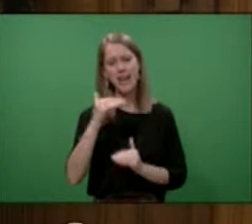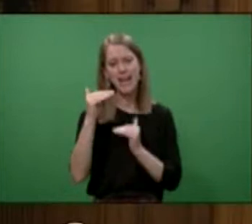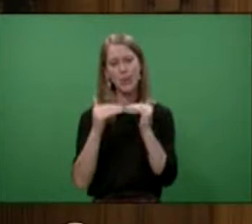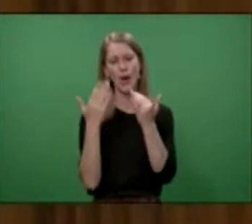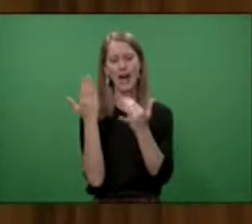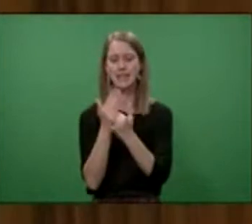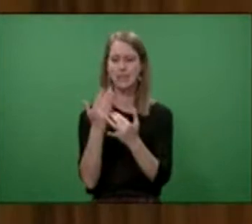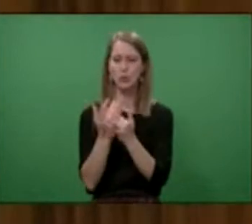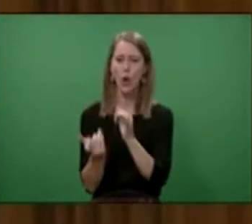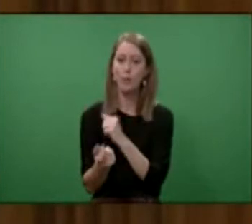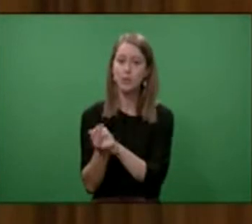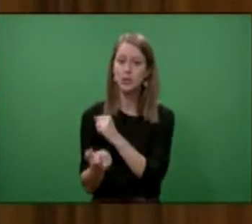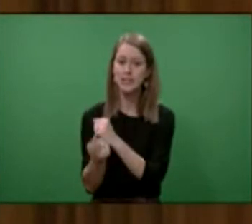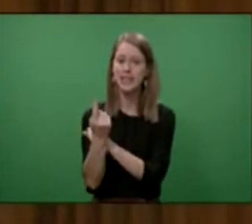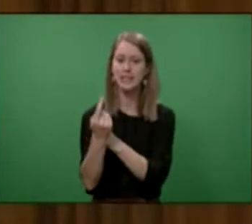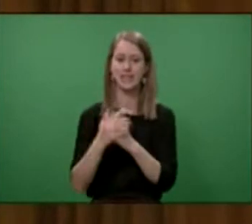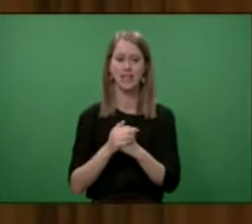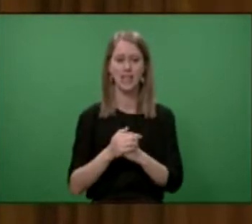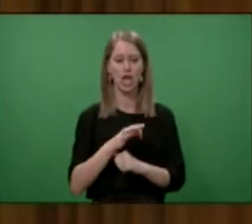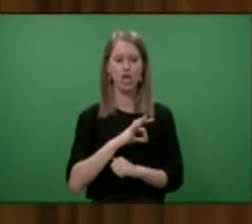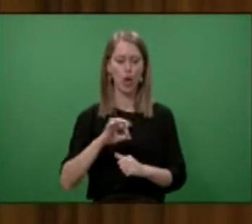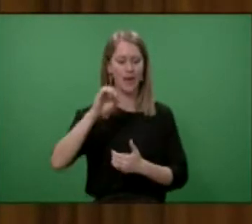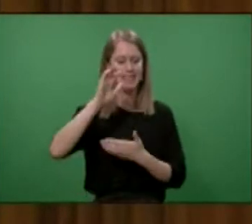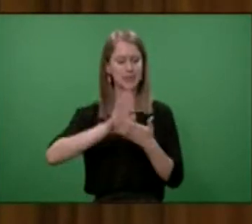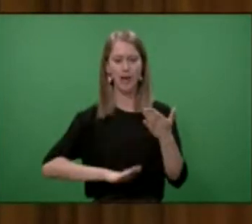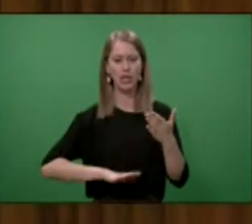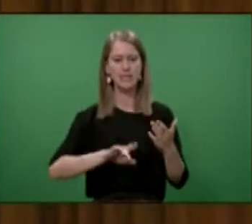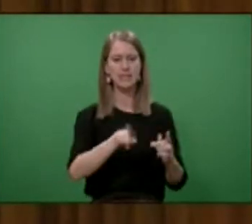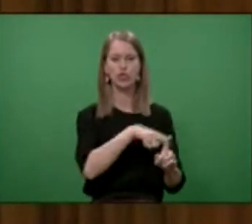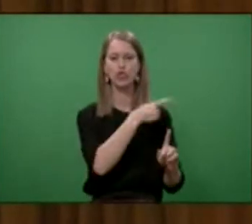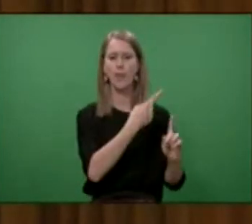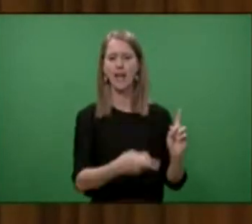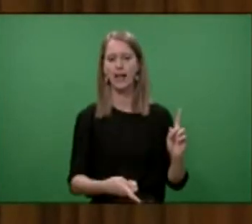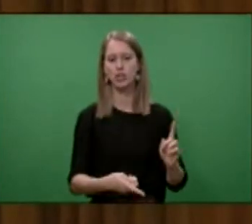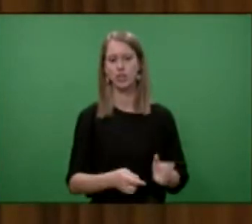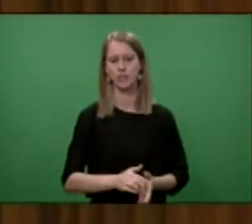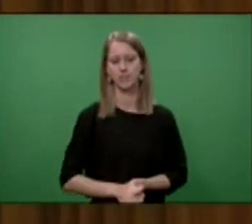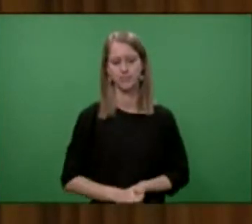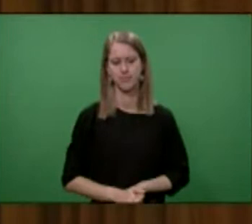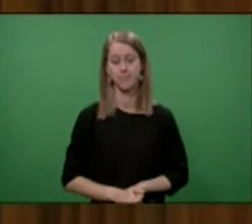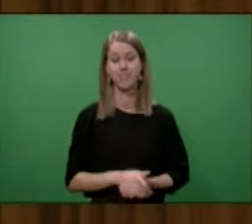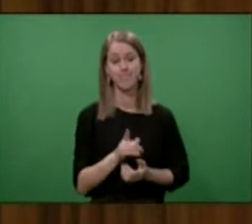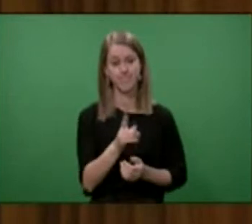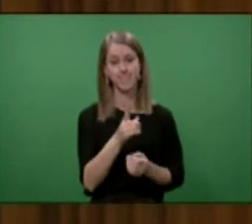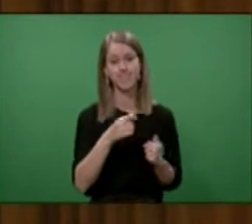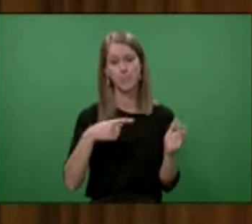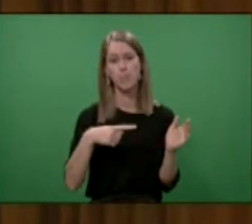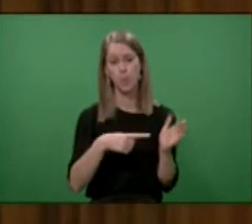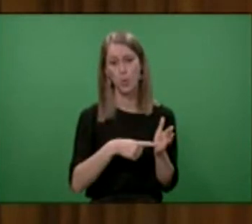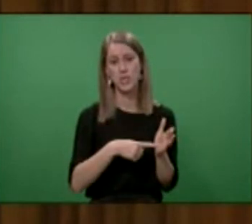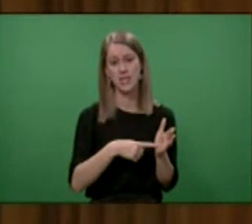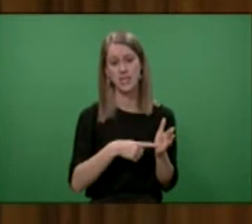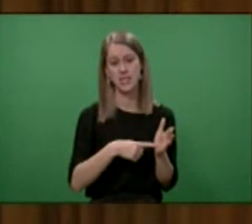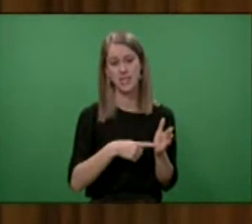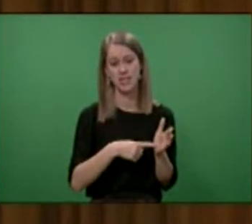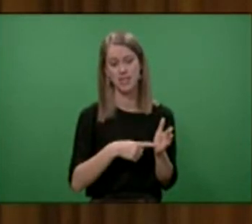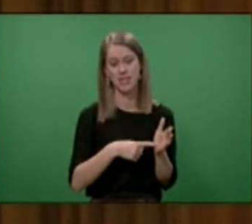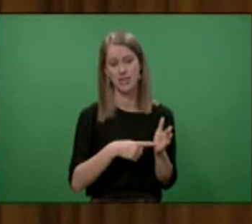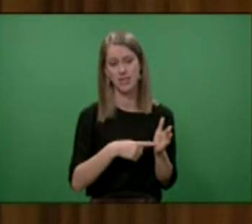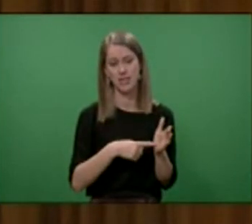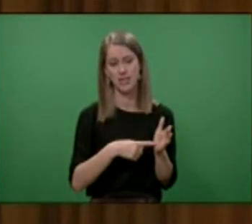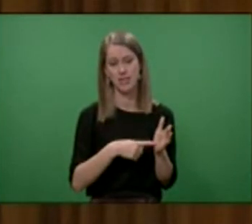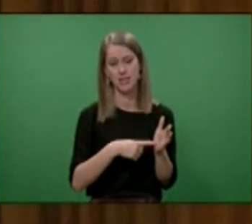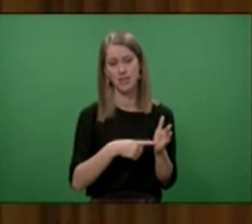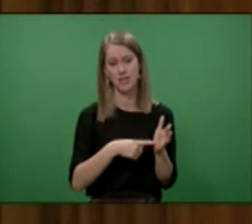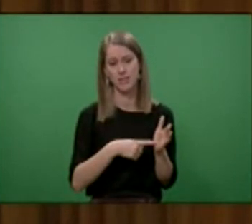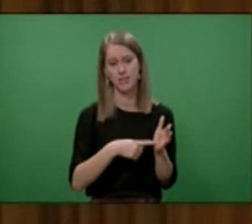to opportunities, and do not experience discrimination. This is important as we prepare to receive and